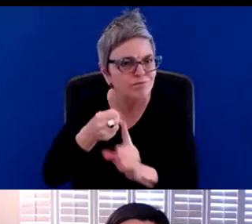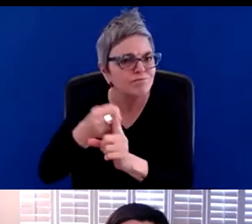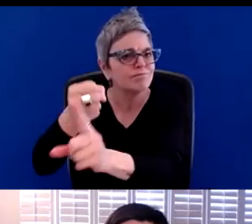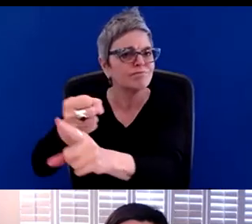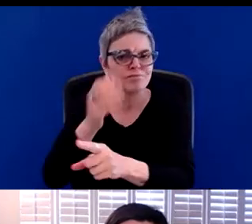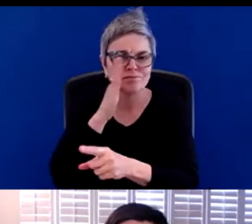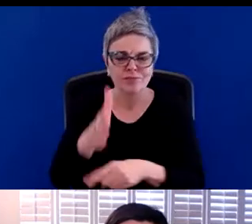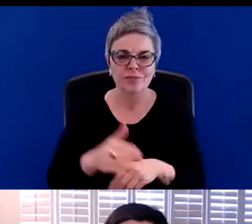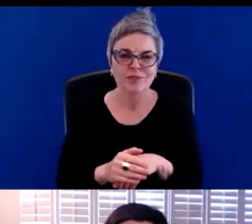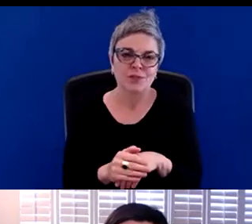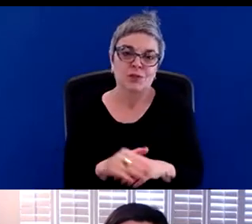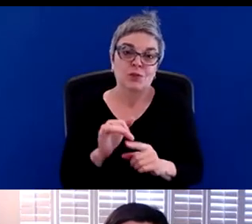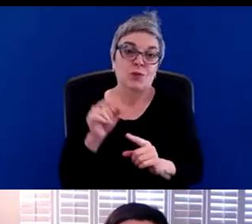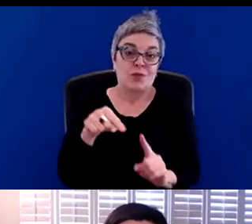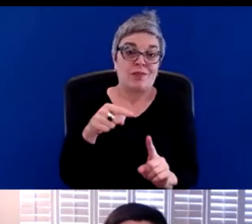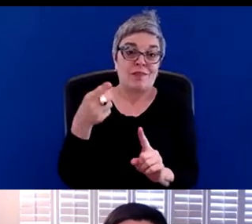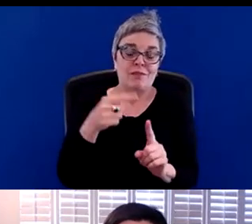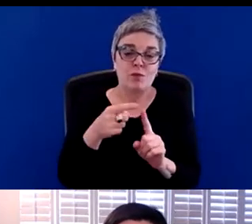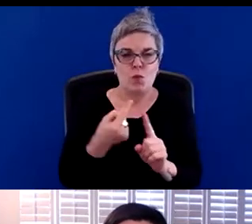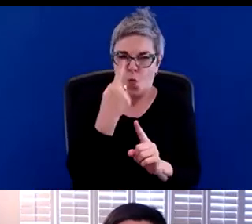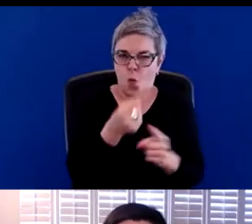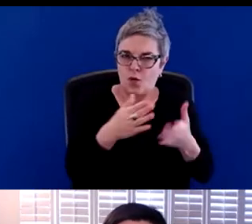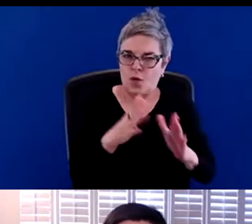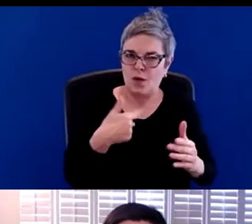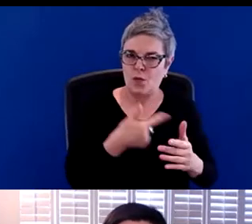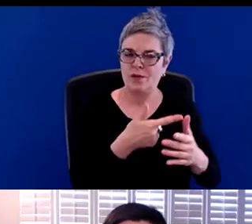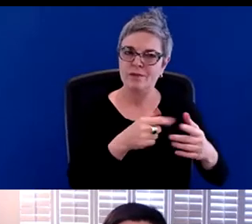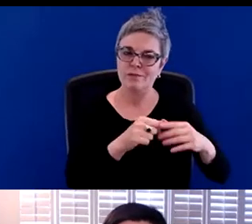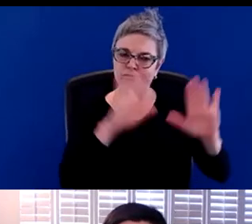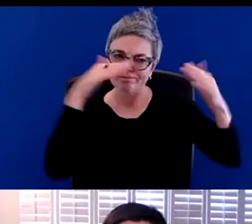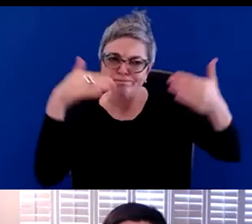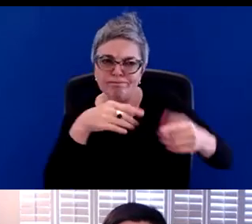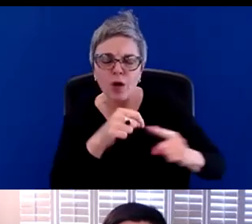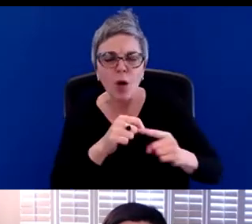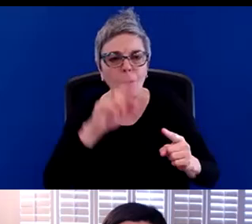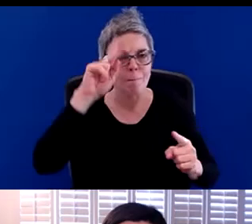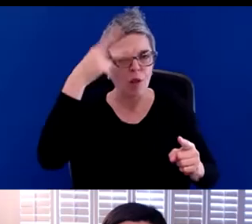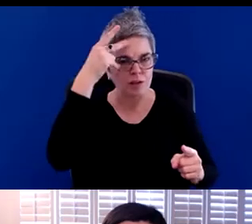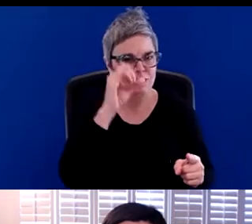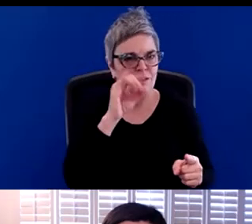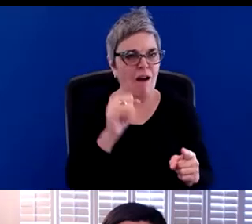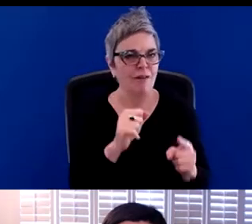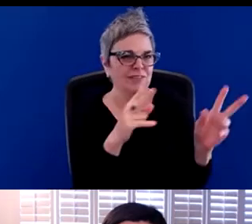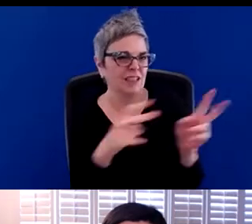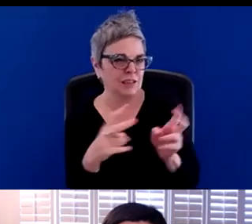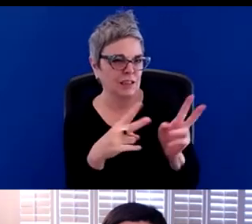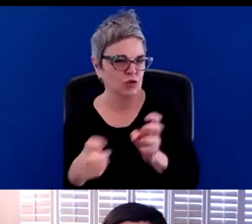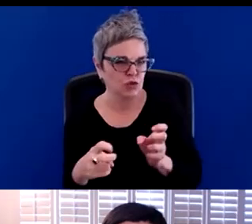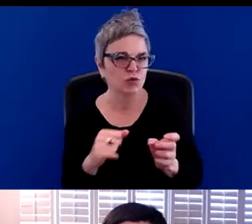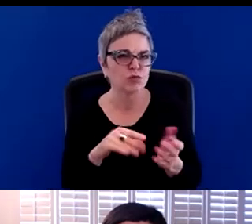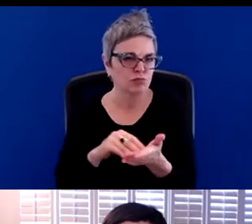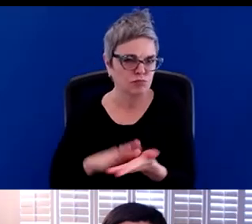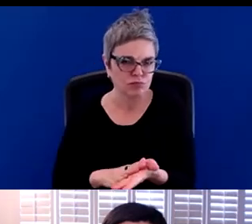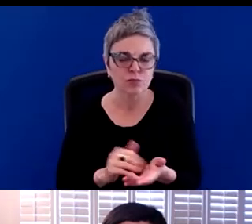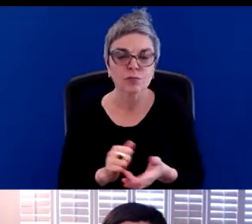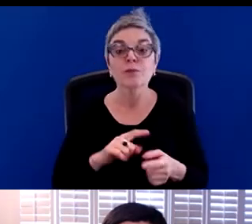engaged with the politics of citation. But I think when it comes to our chapter, the chapter that Dr. Gajal and I co-wrote with